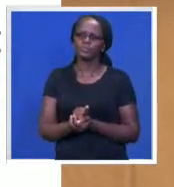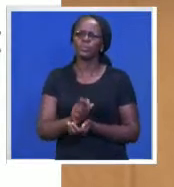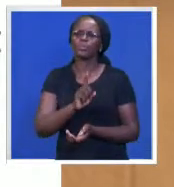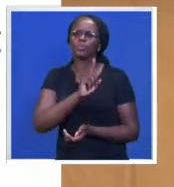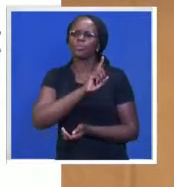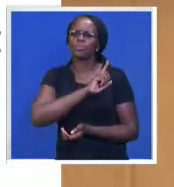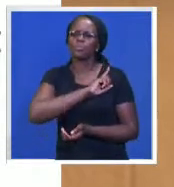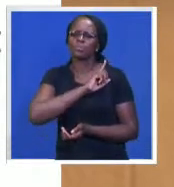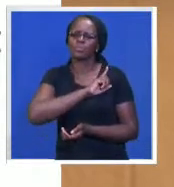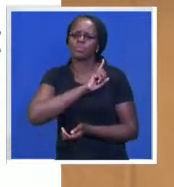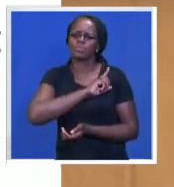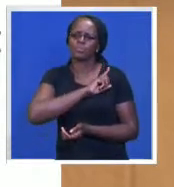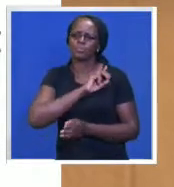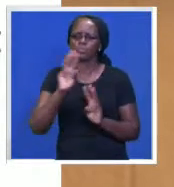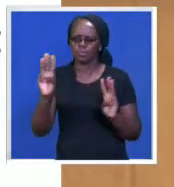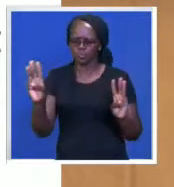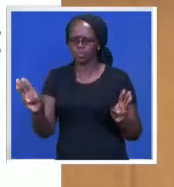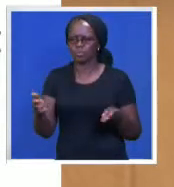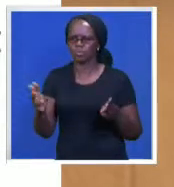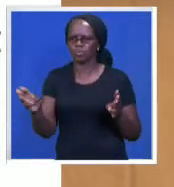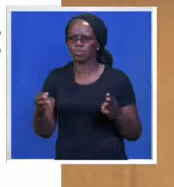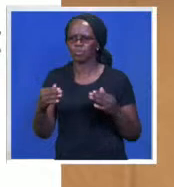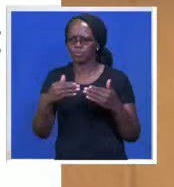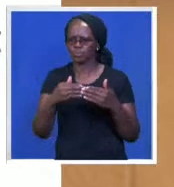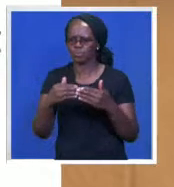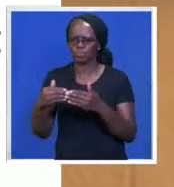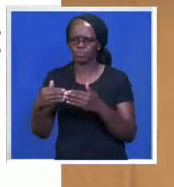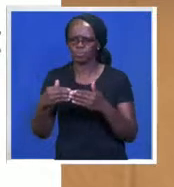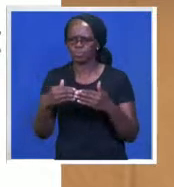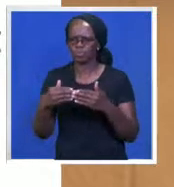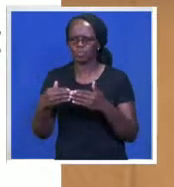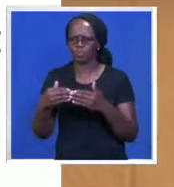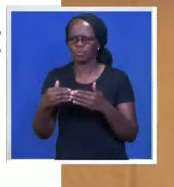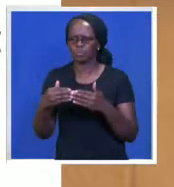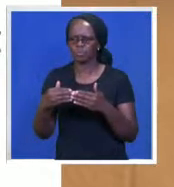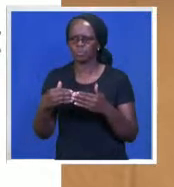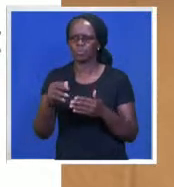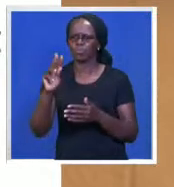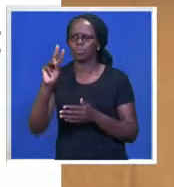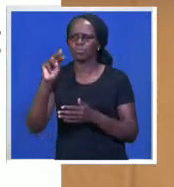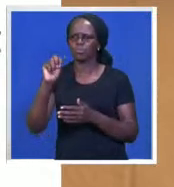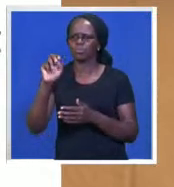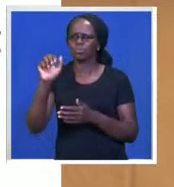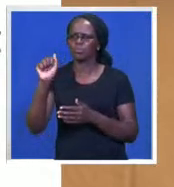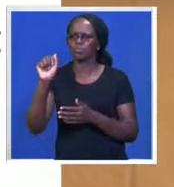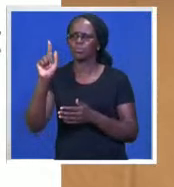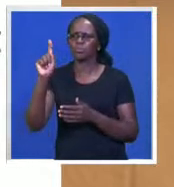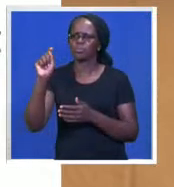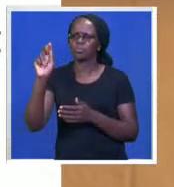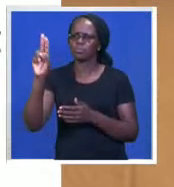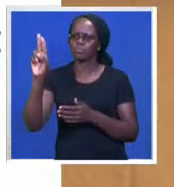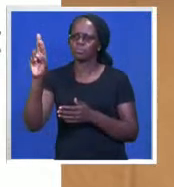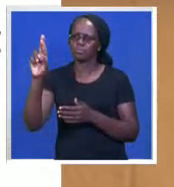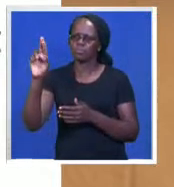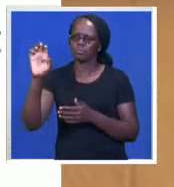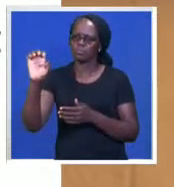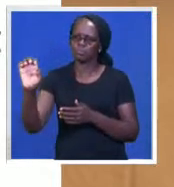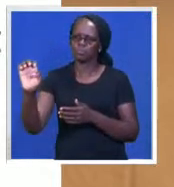Why should people take care of nature? Give 2 reasons.